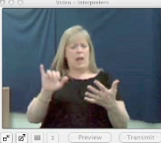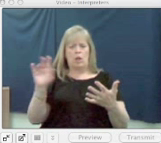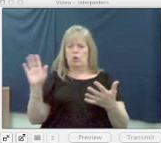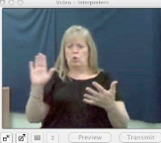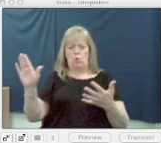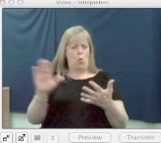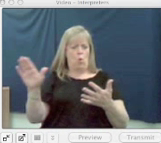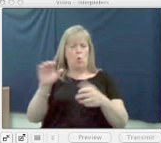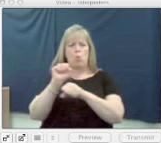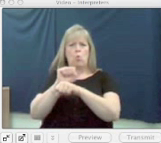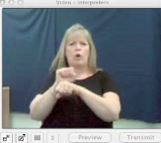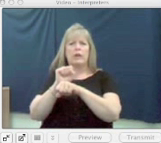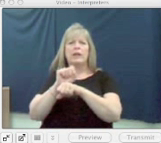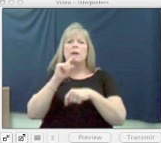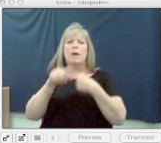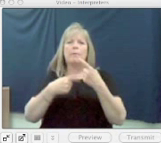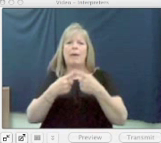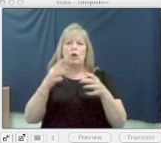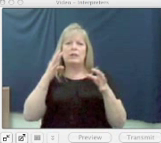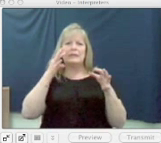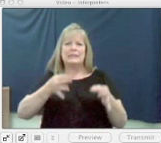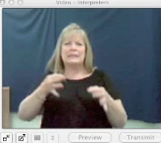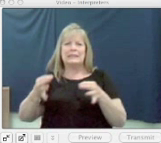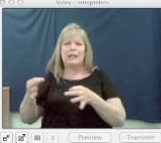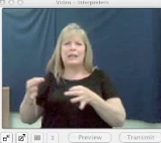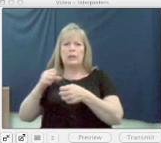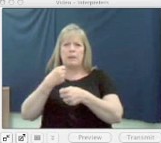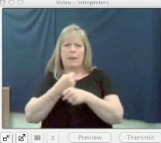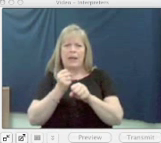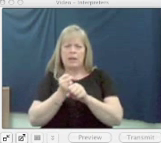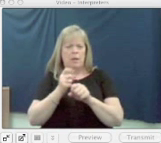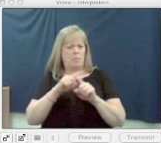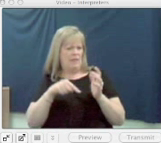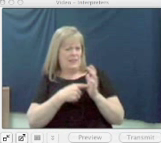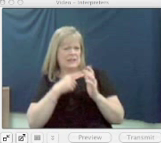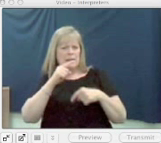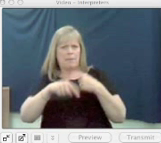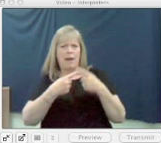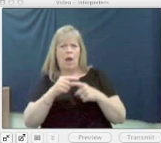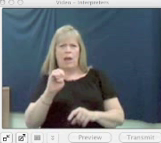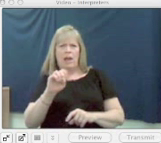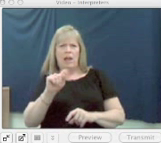about decision making, but this is about ethics.